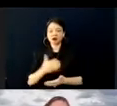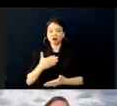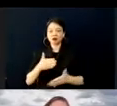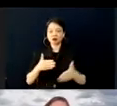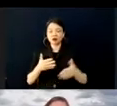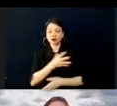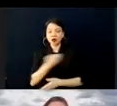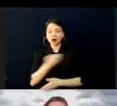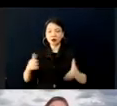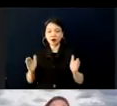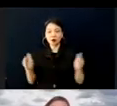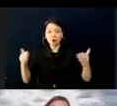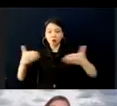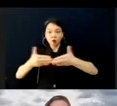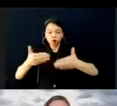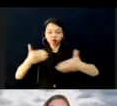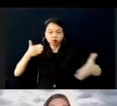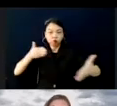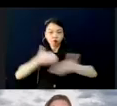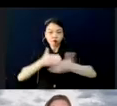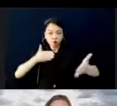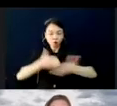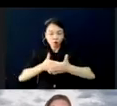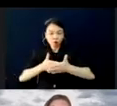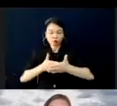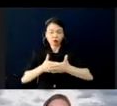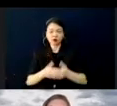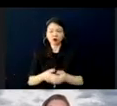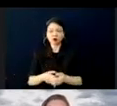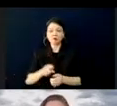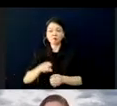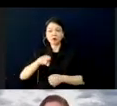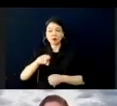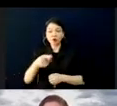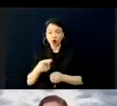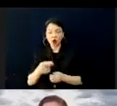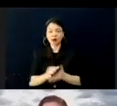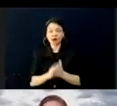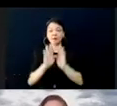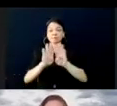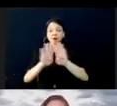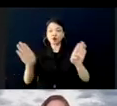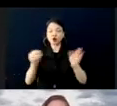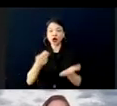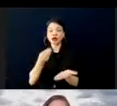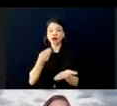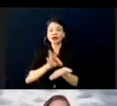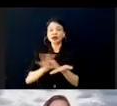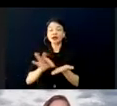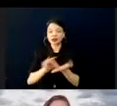what might be a thing that really kickstarts their journey towards financial inclusion.